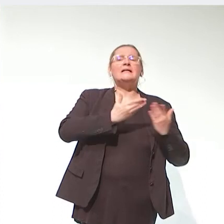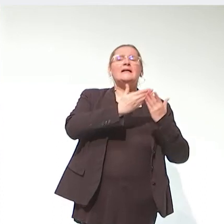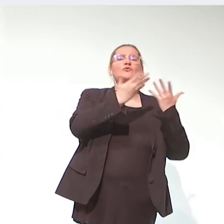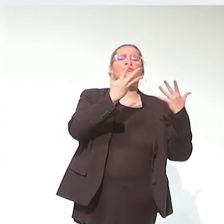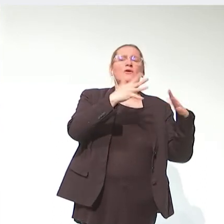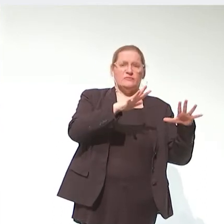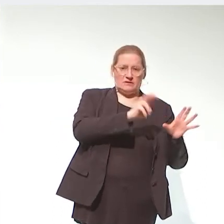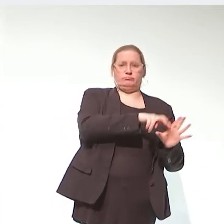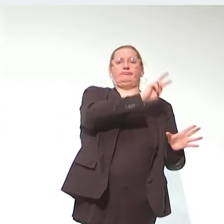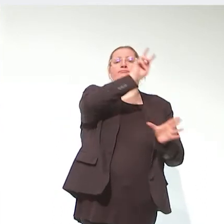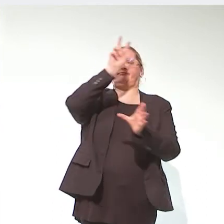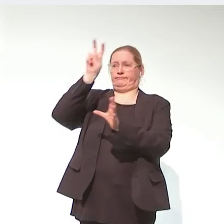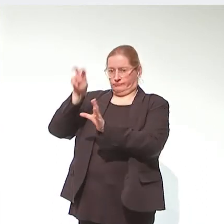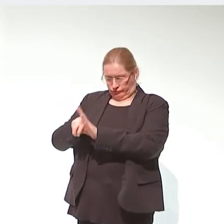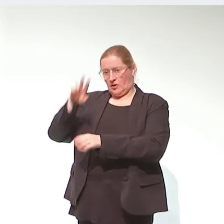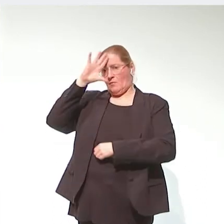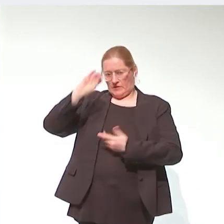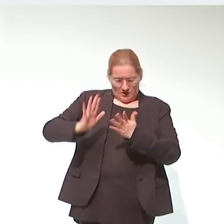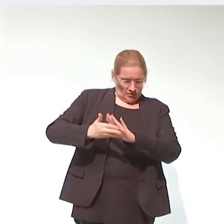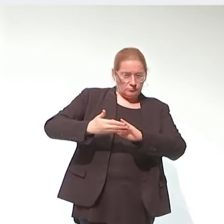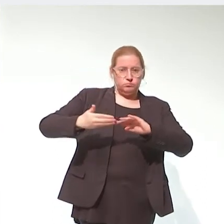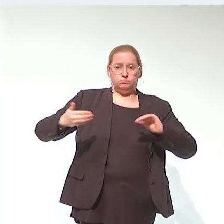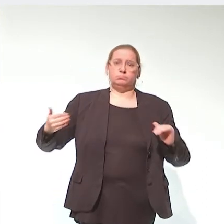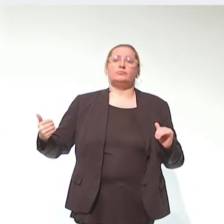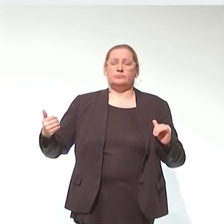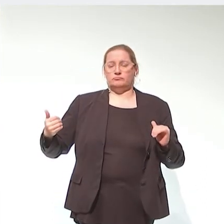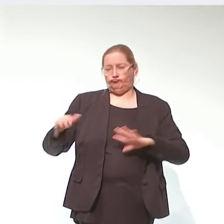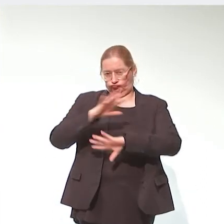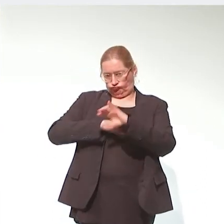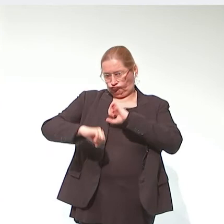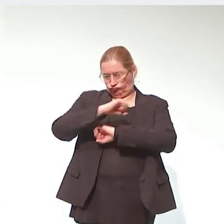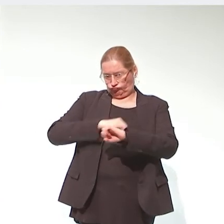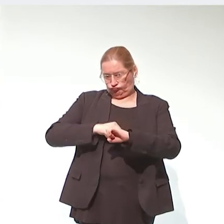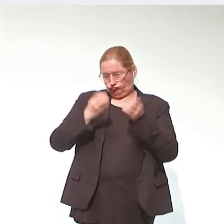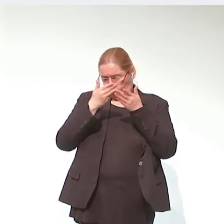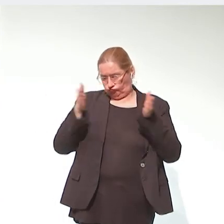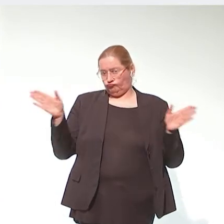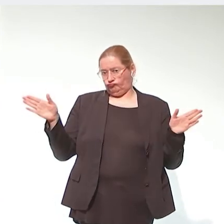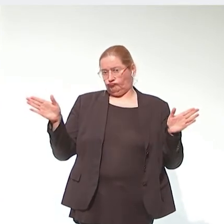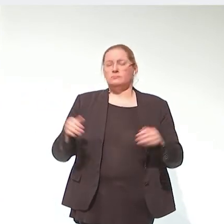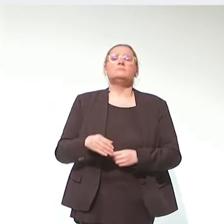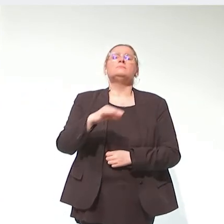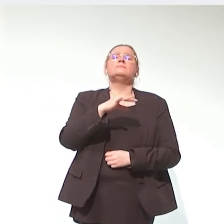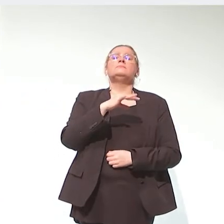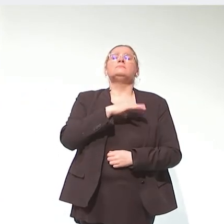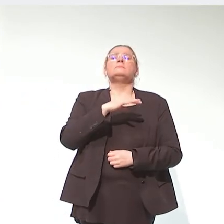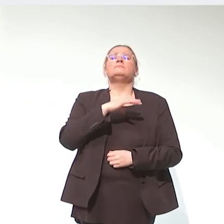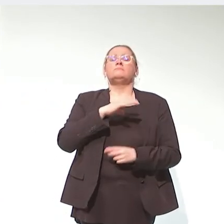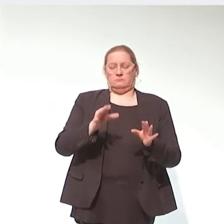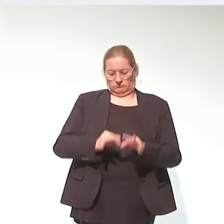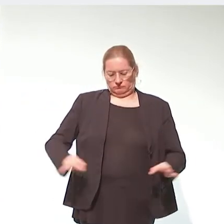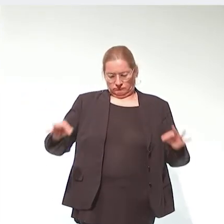education law still applying with this name, the Special Education Law, but